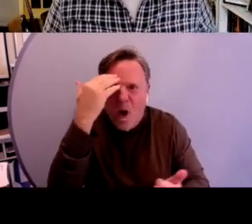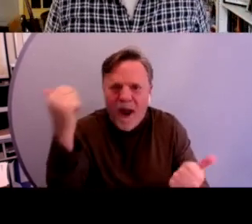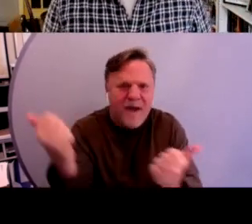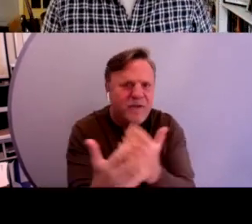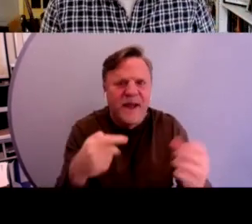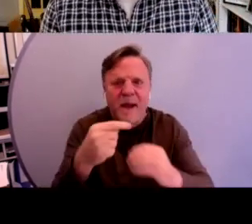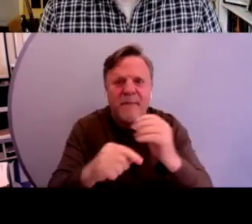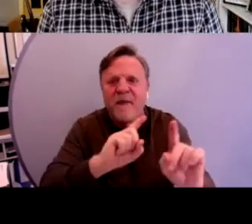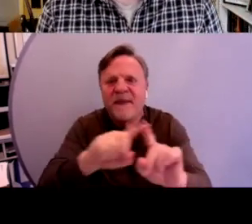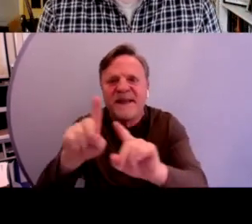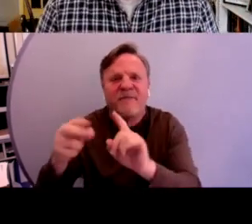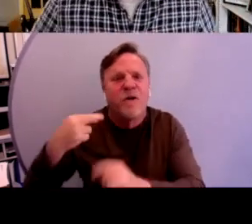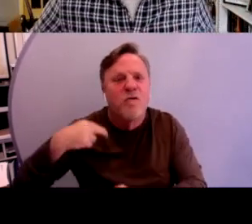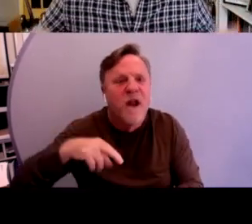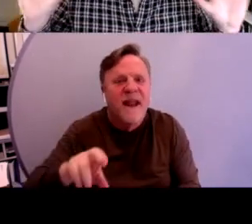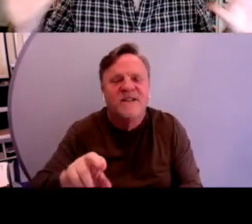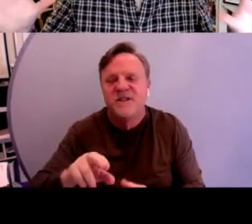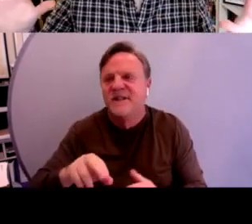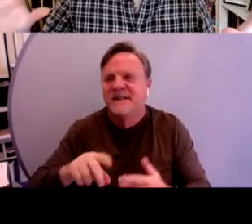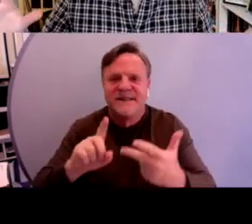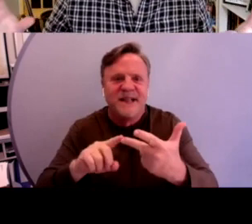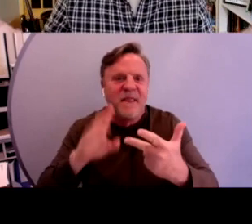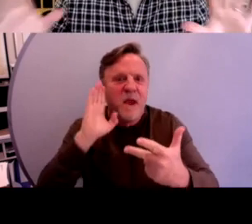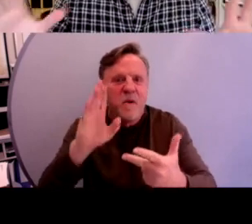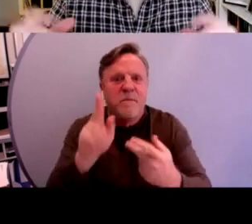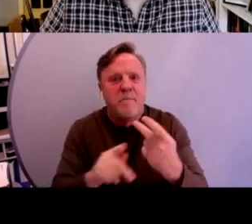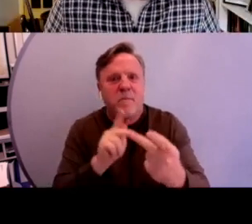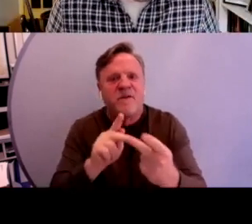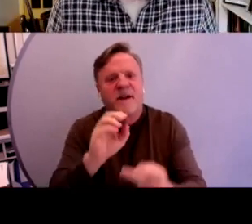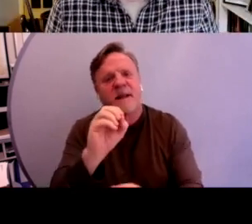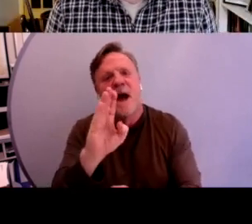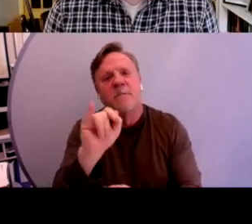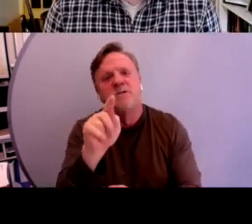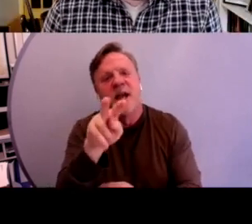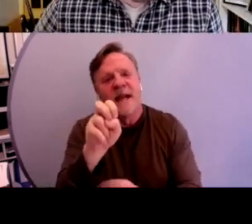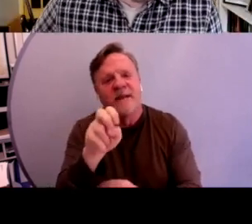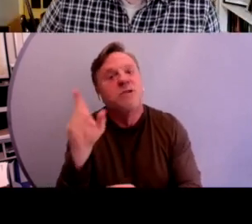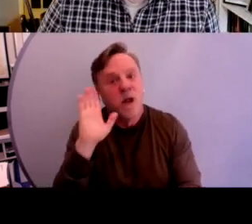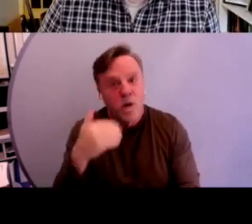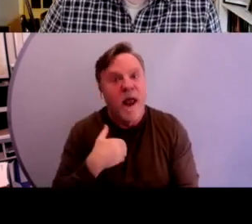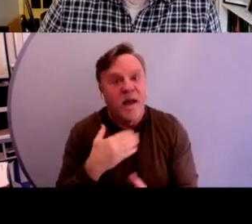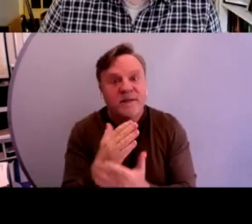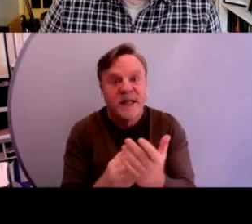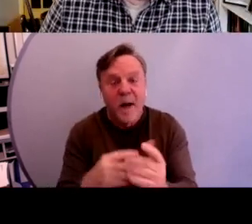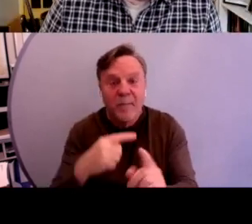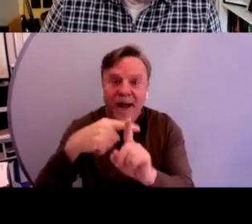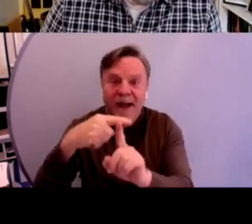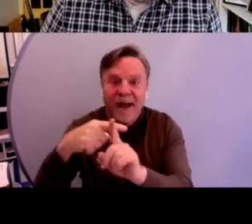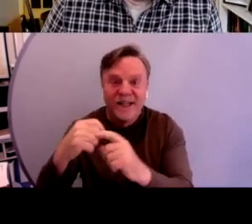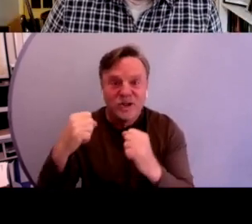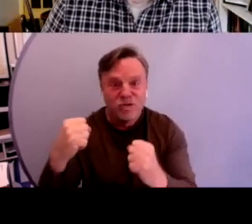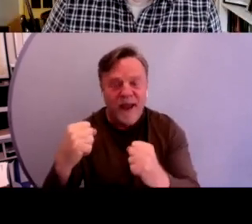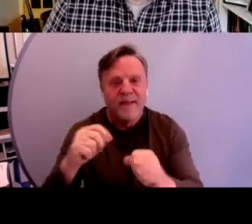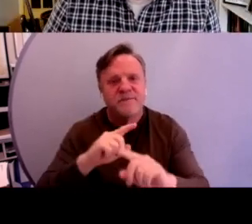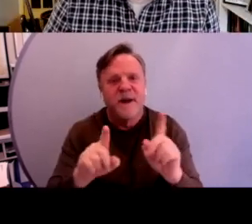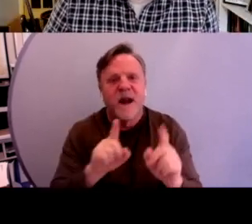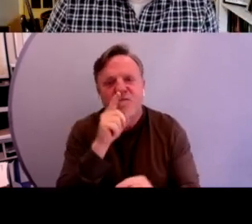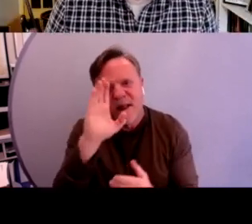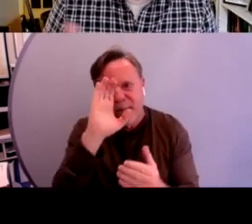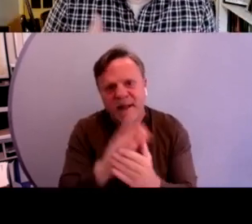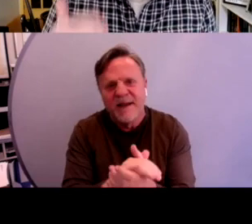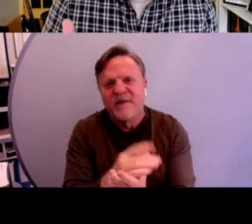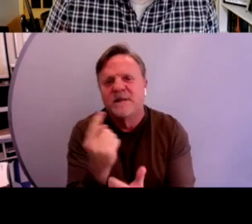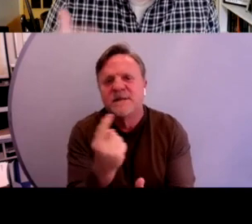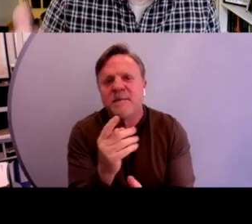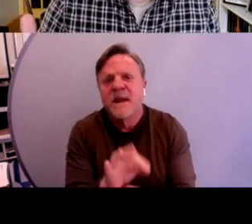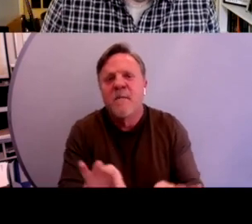different religions. They would be perfectly objective, so they'd have some strengths. But I really believe that there's something